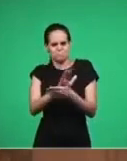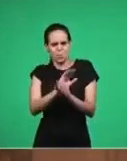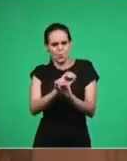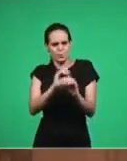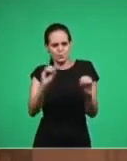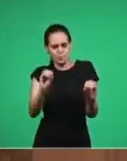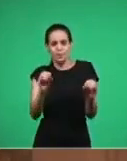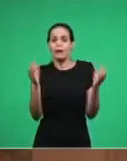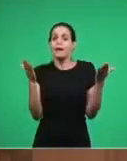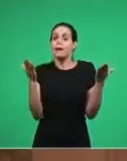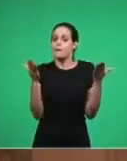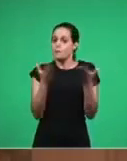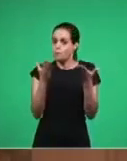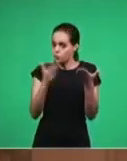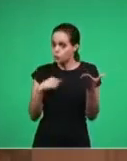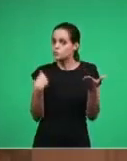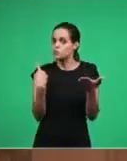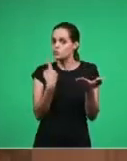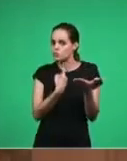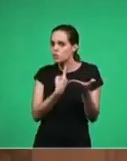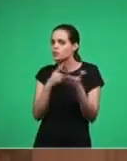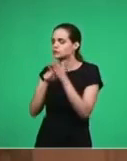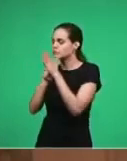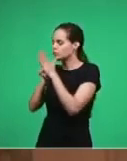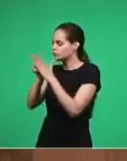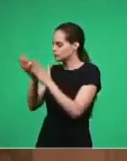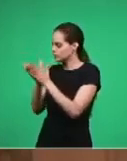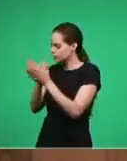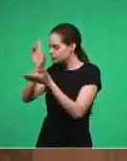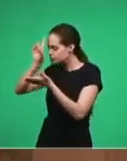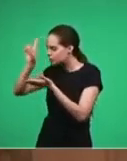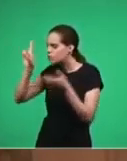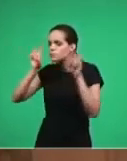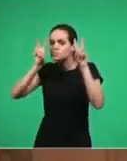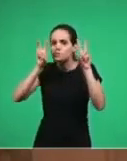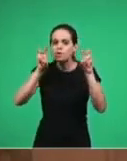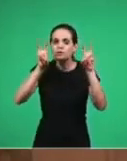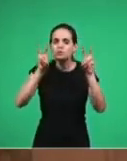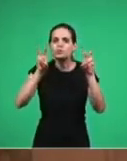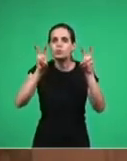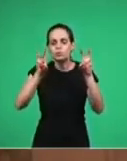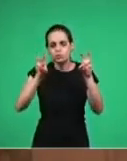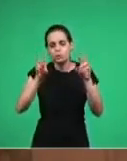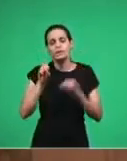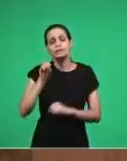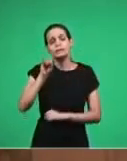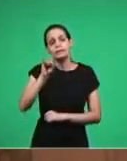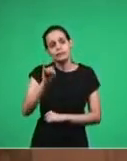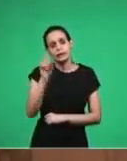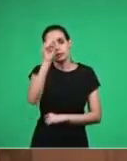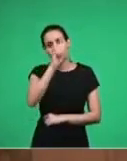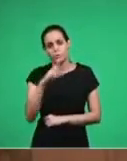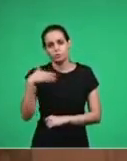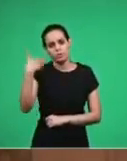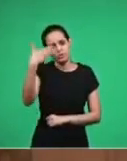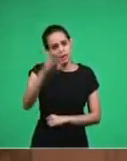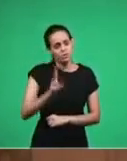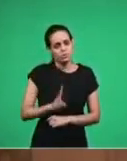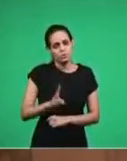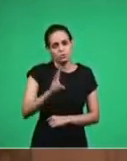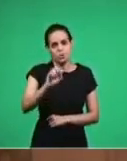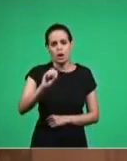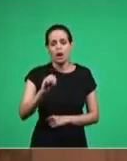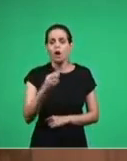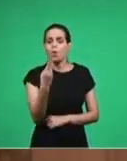So today, we consulted so that this topic could have been brought for the Sunday